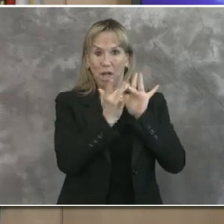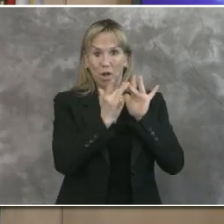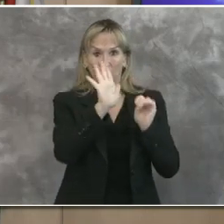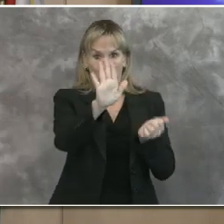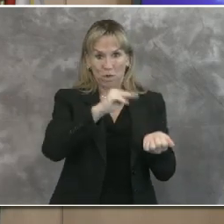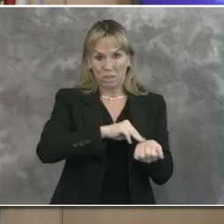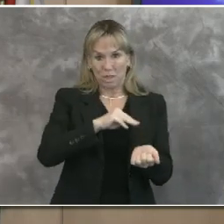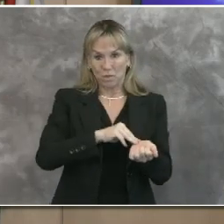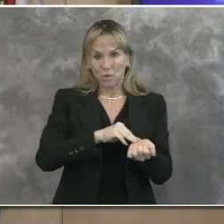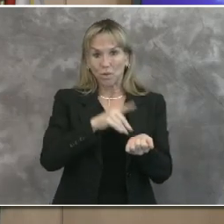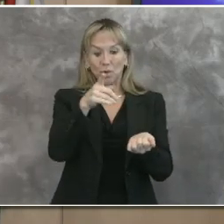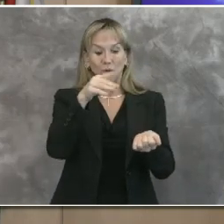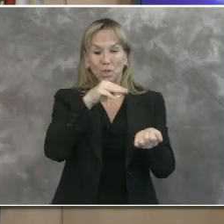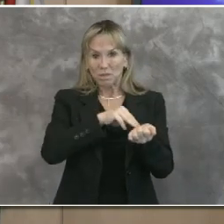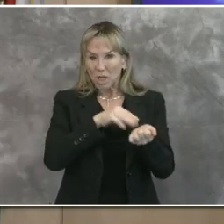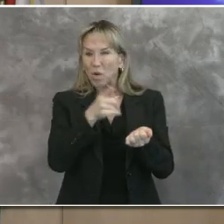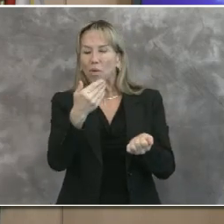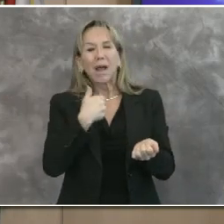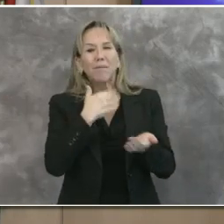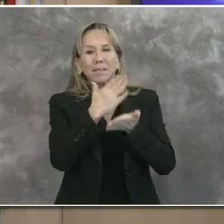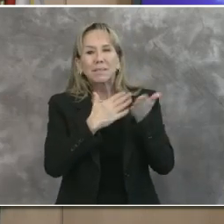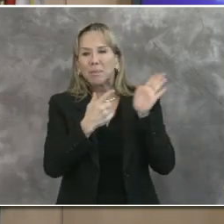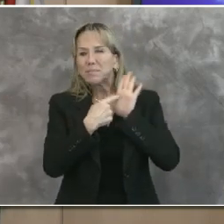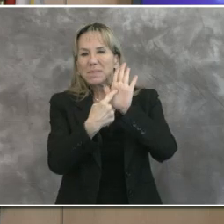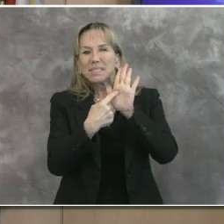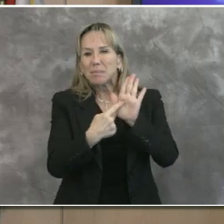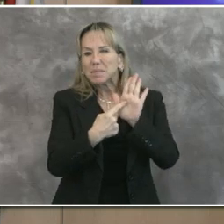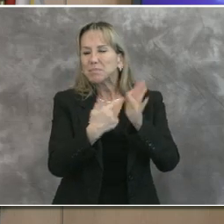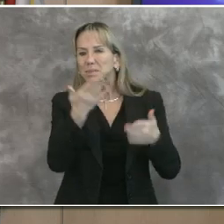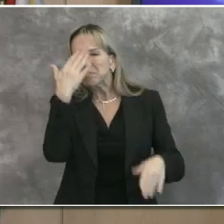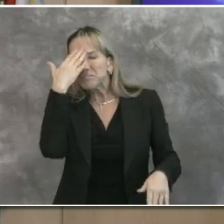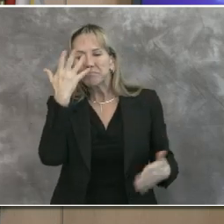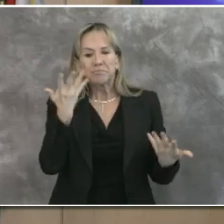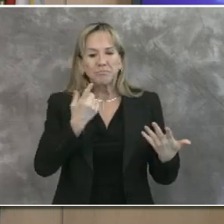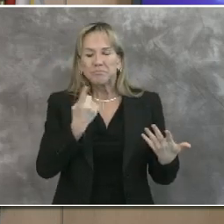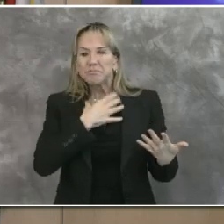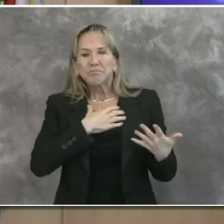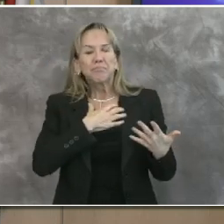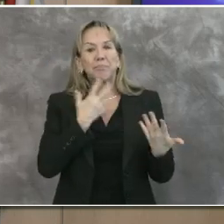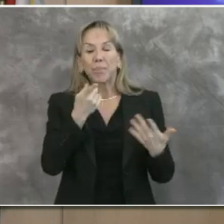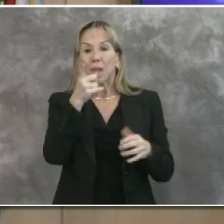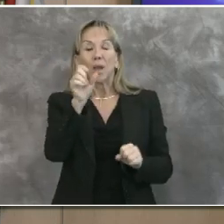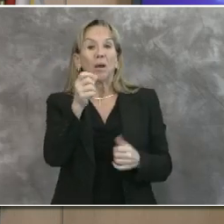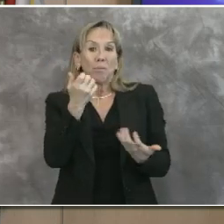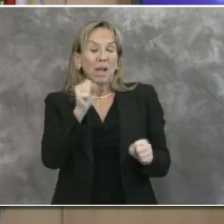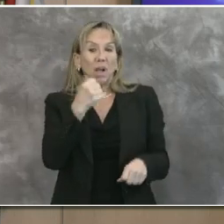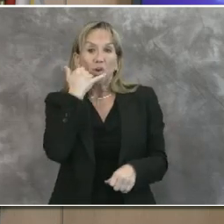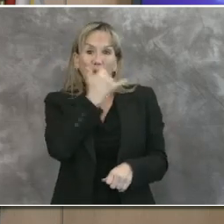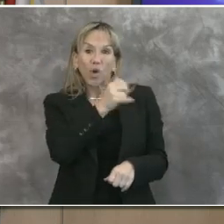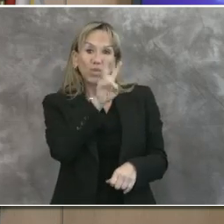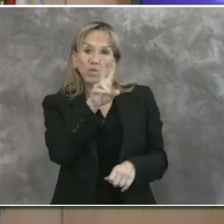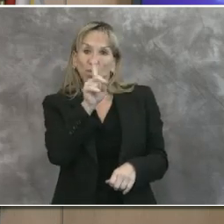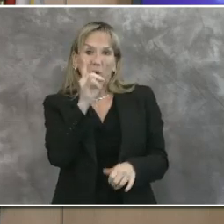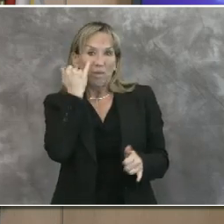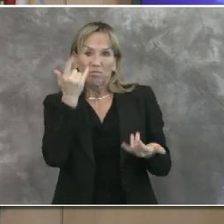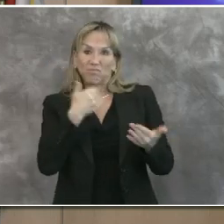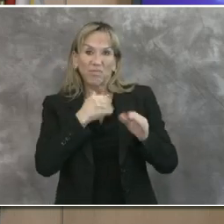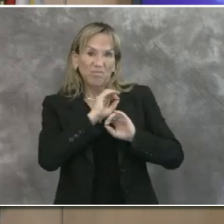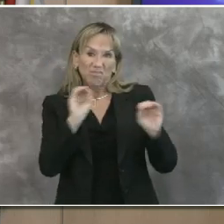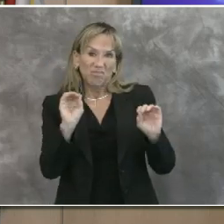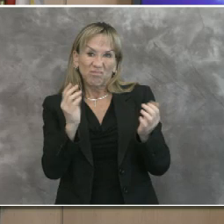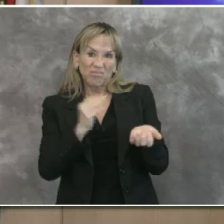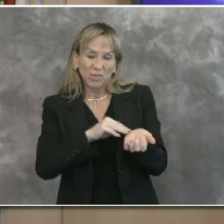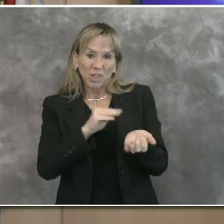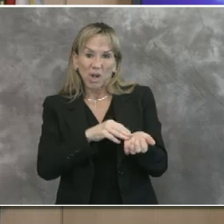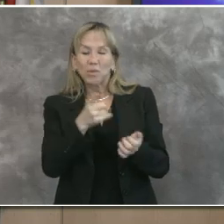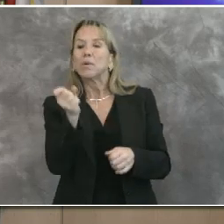tested. People with symptoms without a provider or health care coverage can call 211 and ask to speak to the